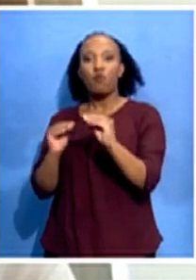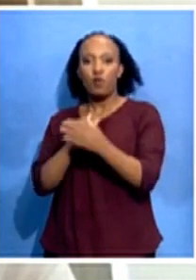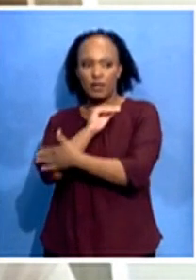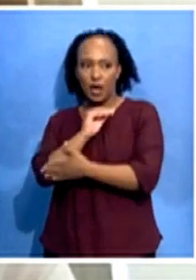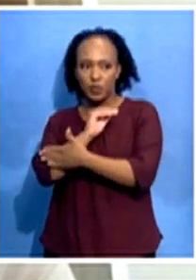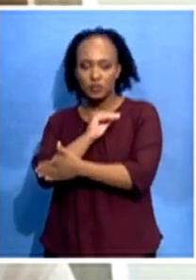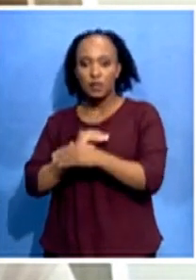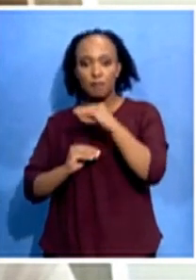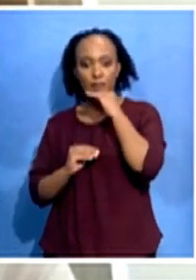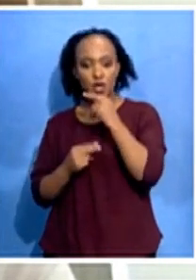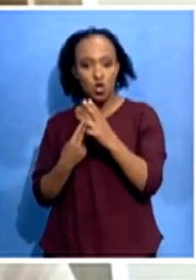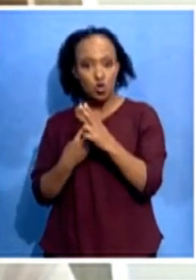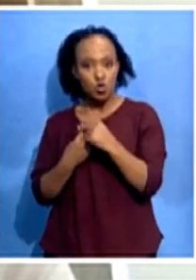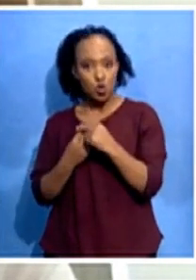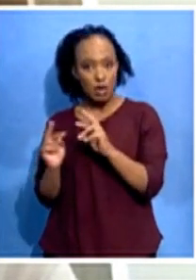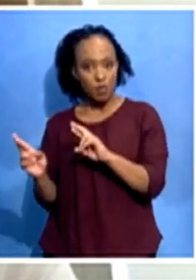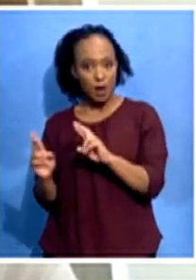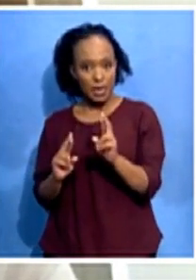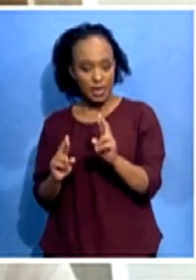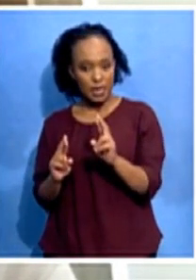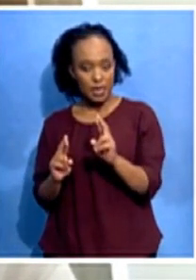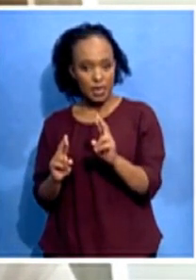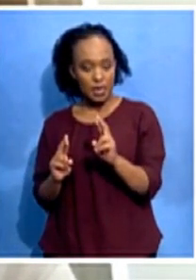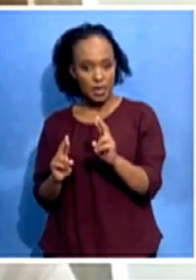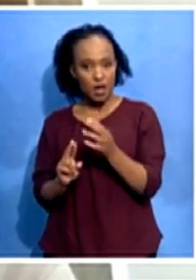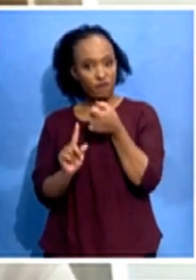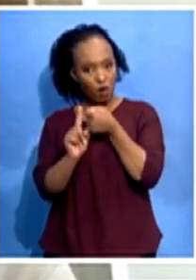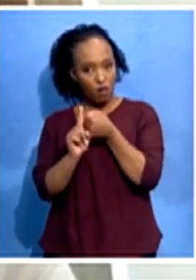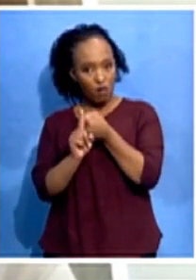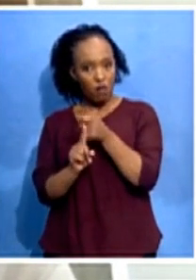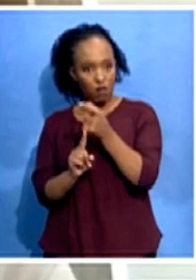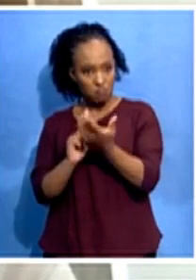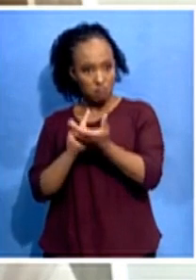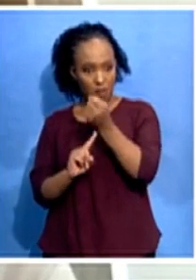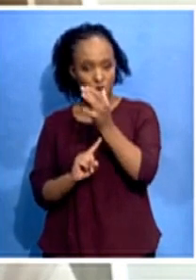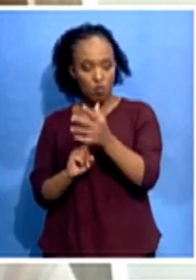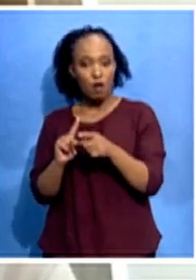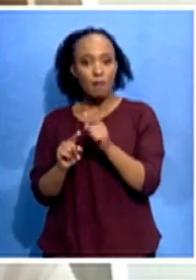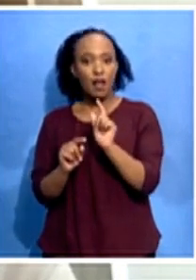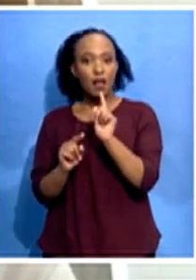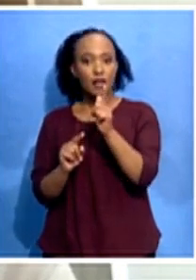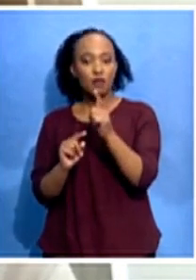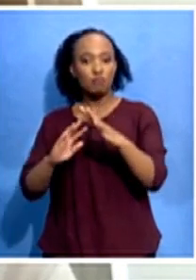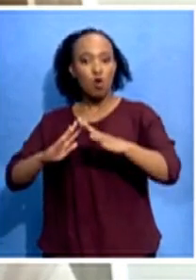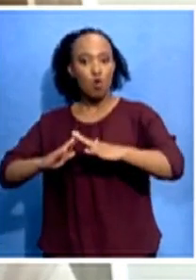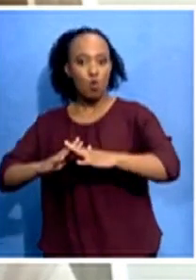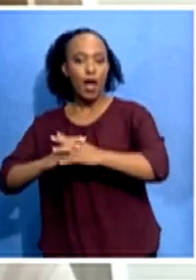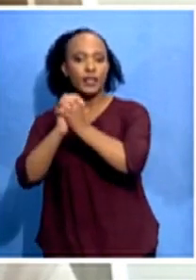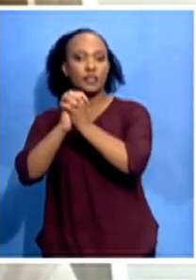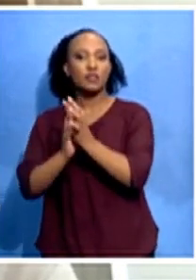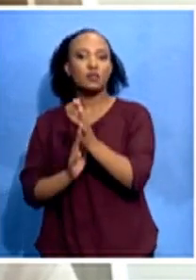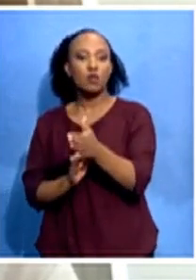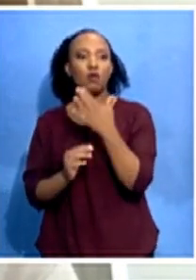take on this fight? And do you get a sense of cohesion amongst labor unions?